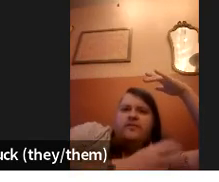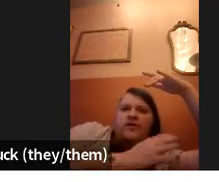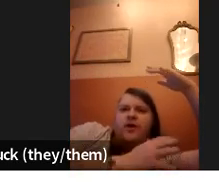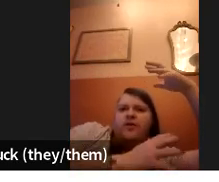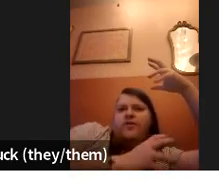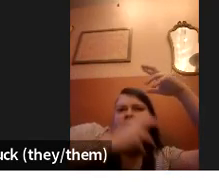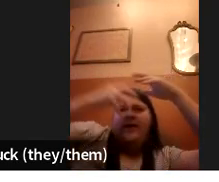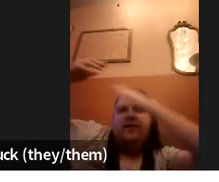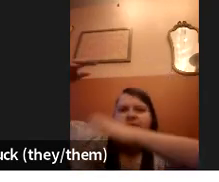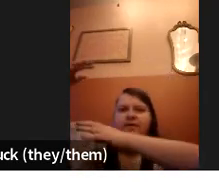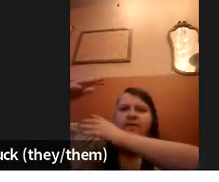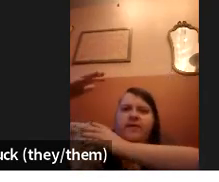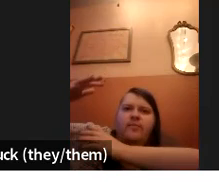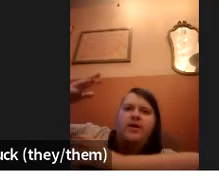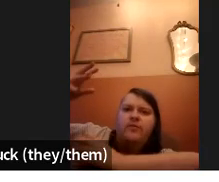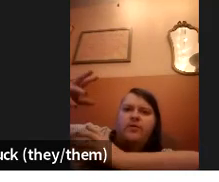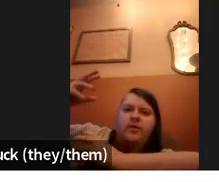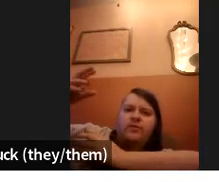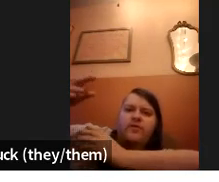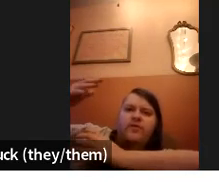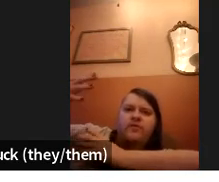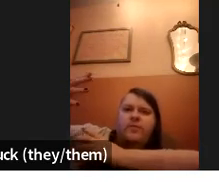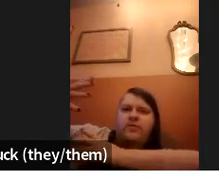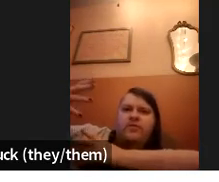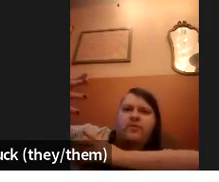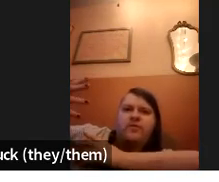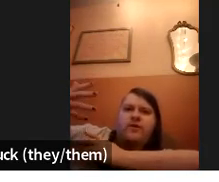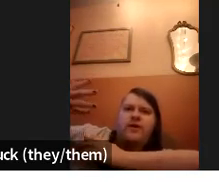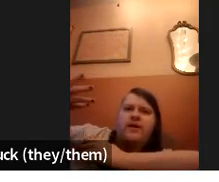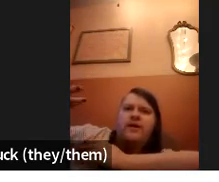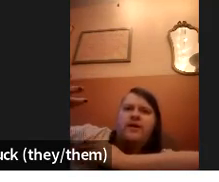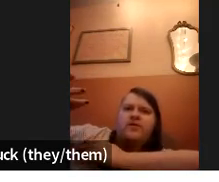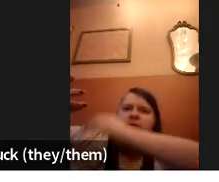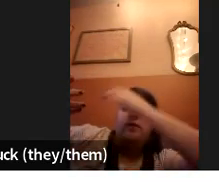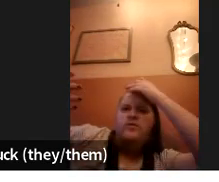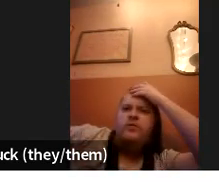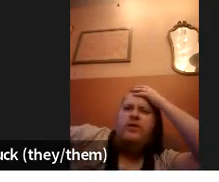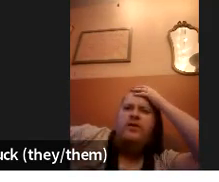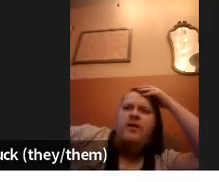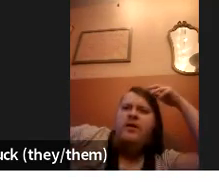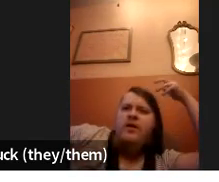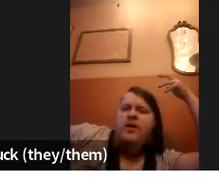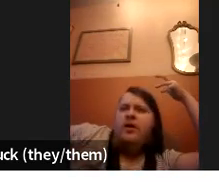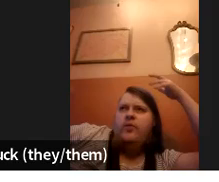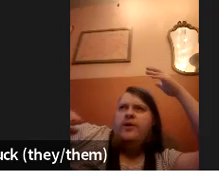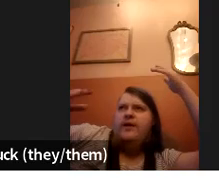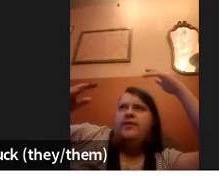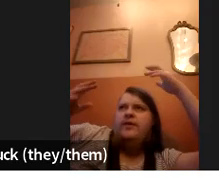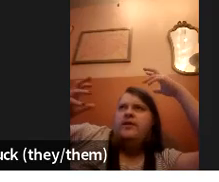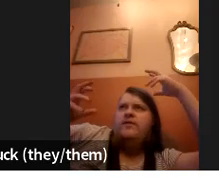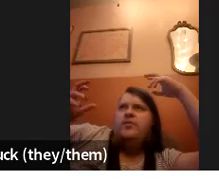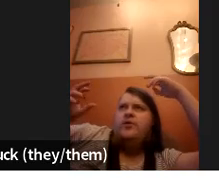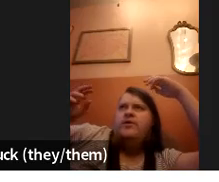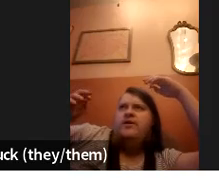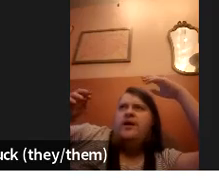agencies if they're not also accessing these same behavioral health crisis response resources that 988 is, right? So like, on one hand, I